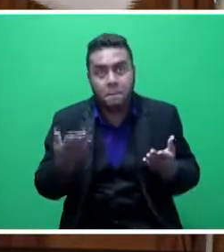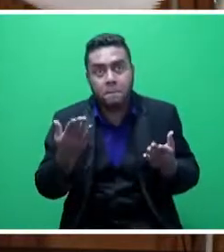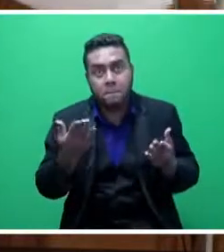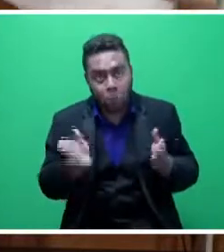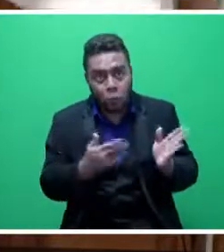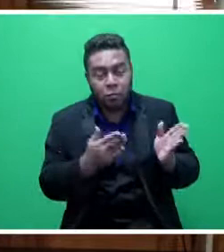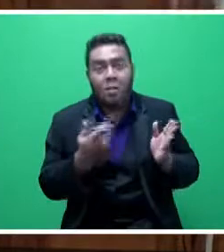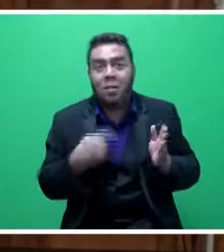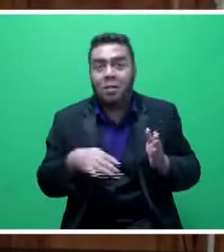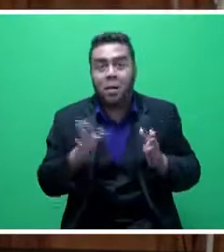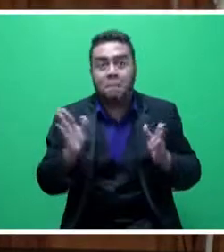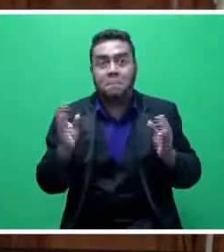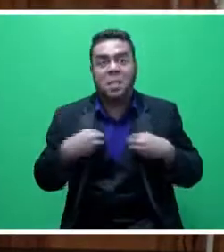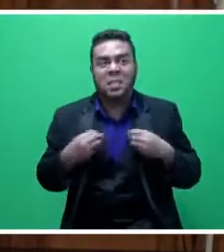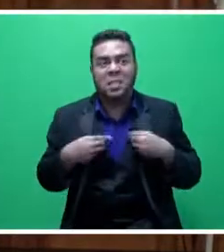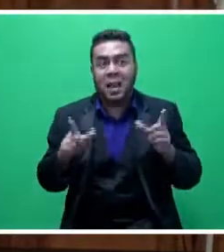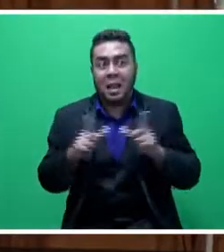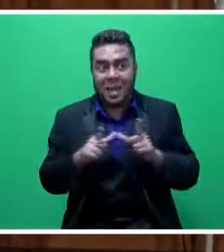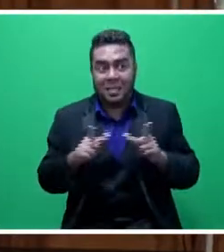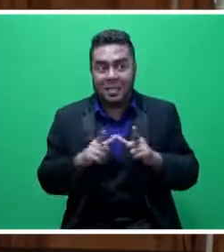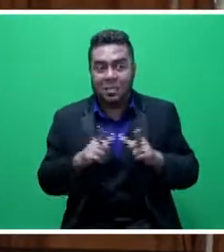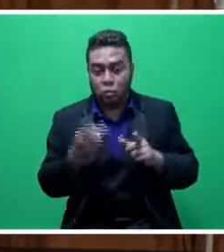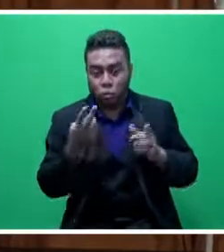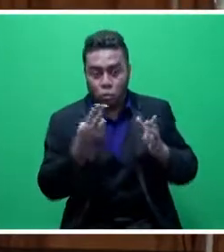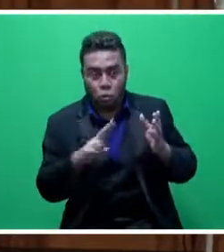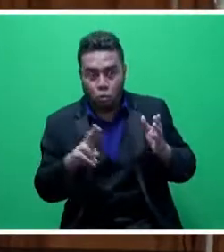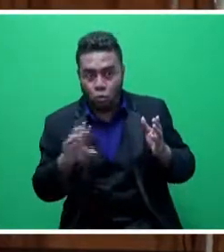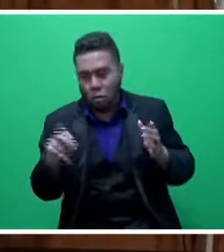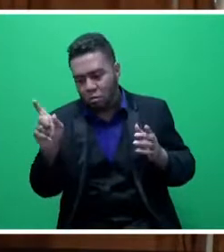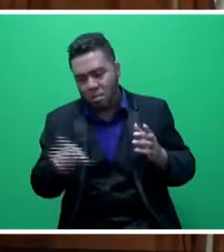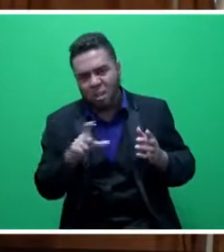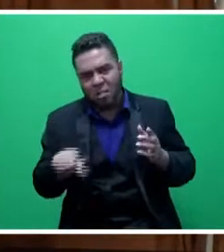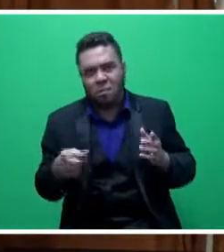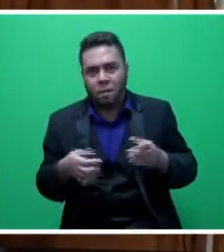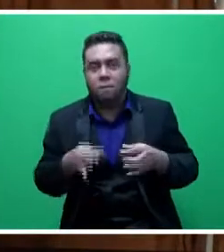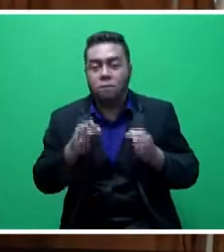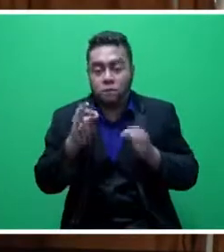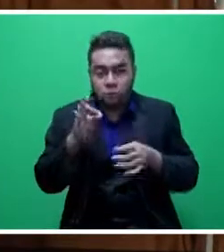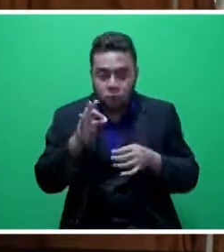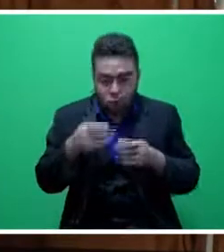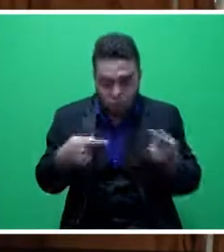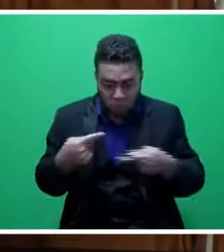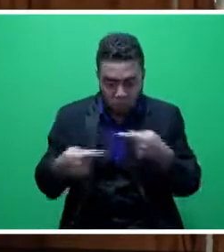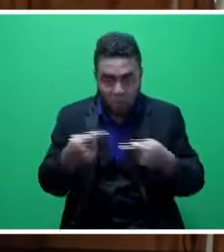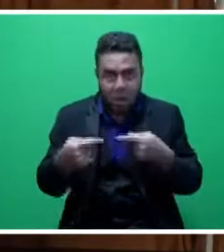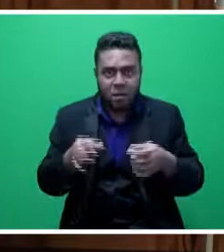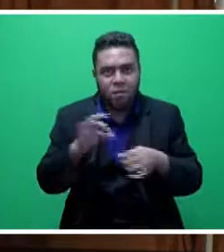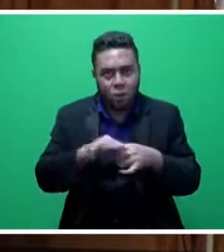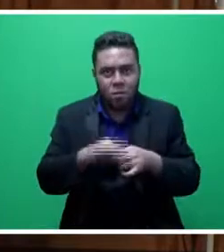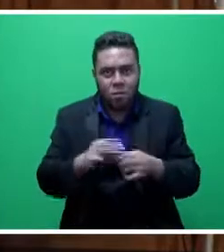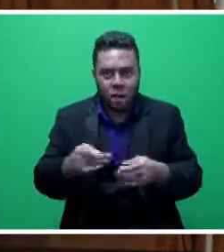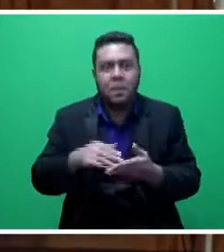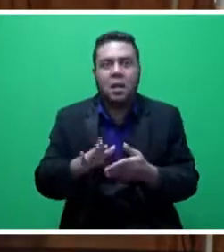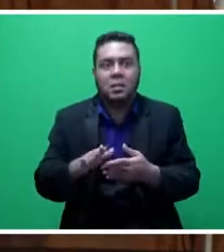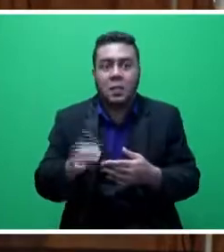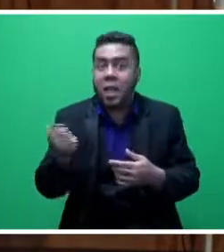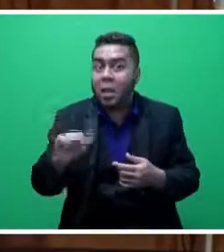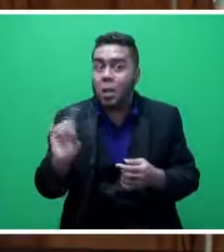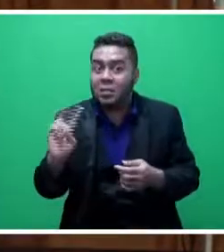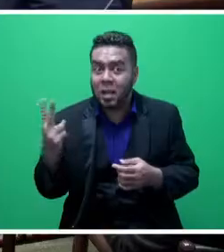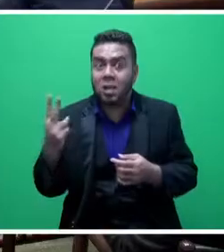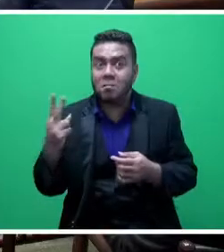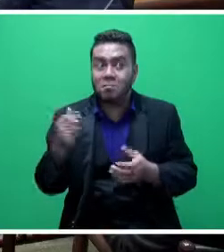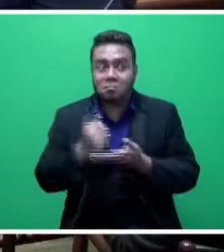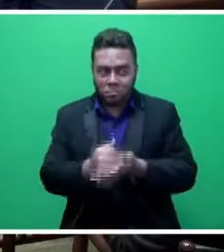the Business Licensing Repeal Bill 2020 be debated, voted upon and be passed. Thank you, sir. Is there a seconder?